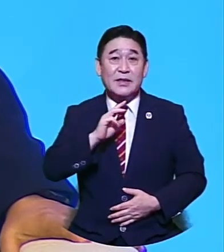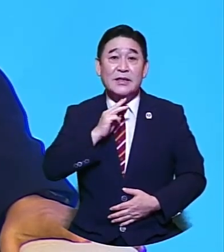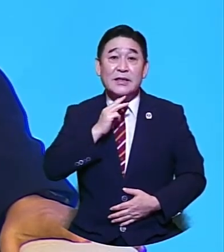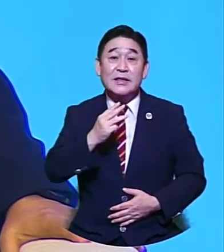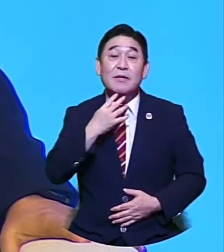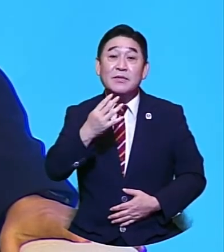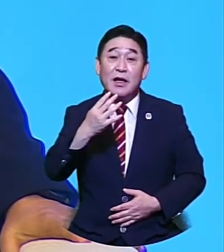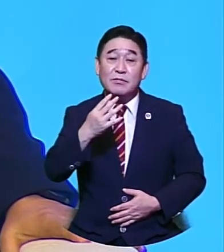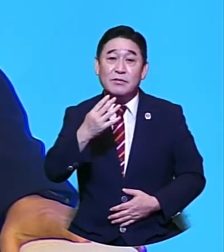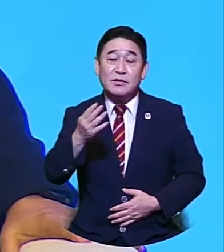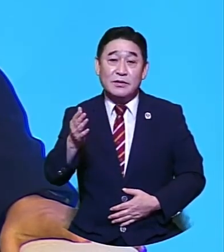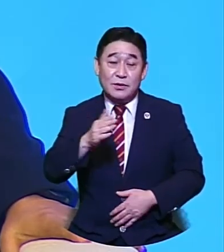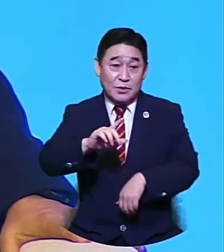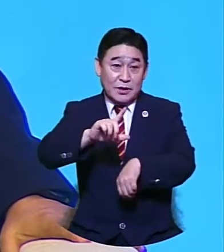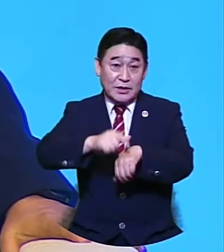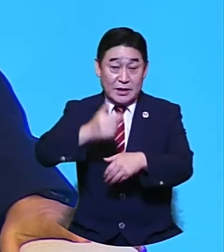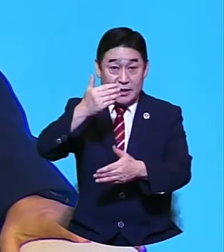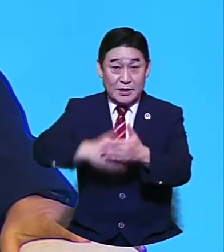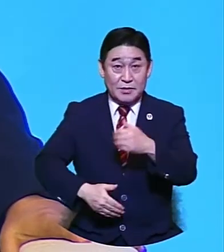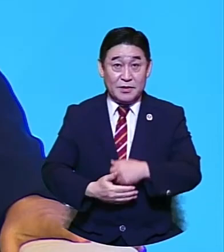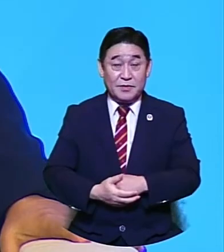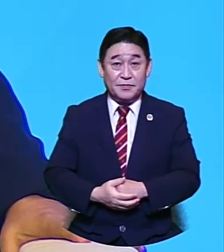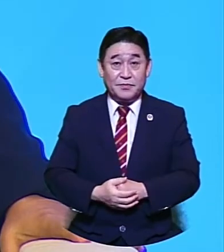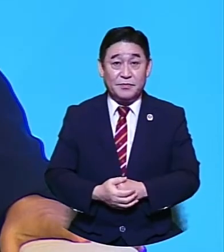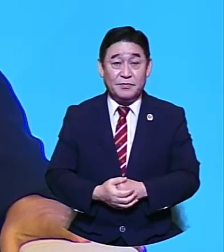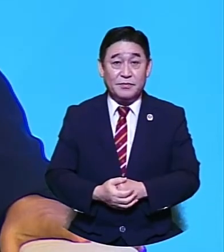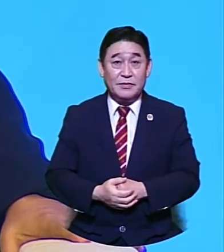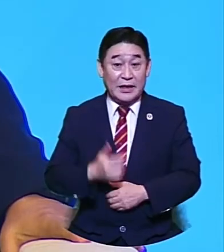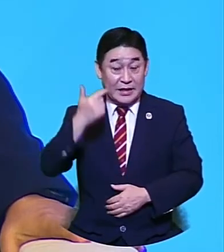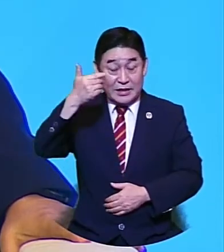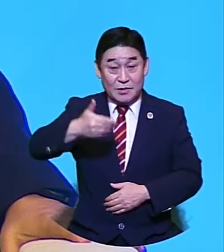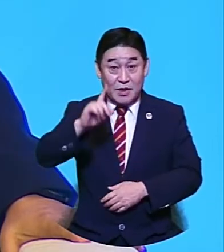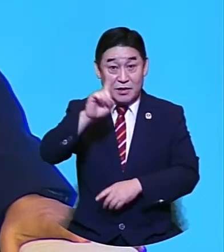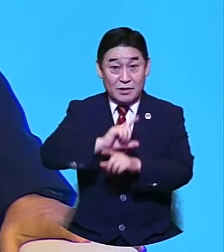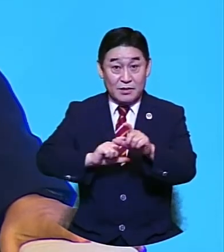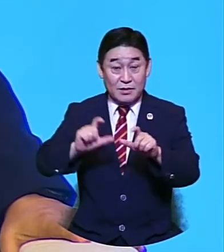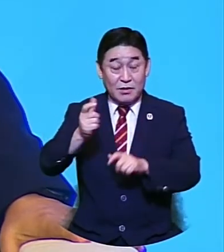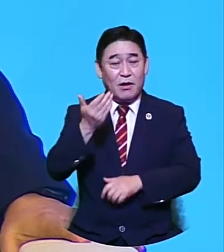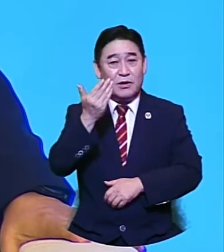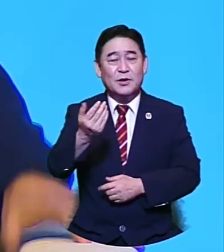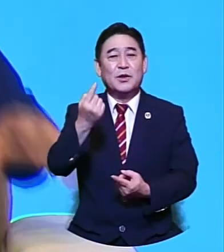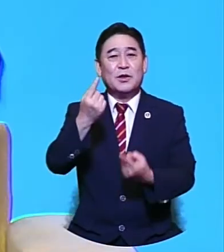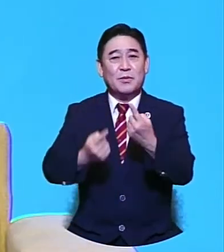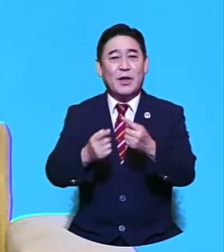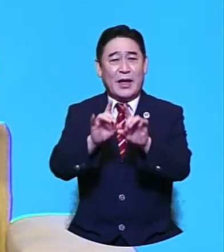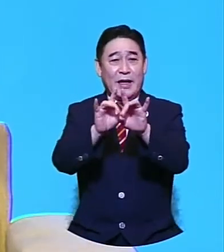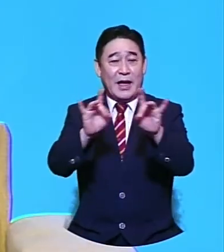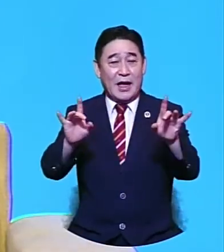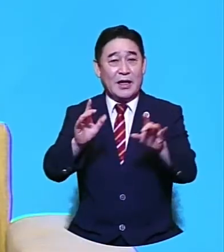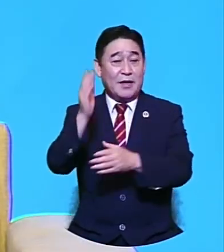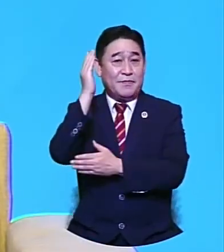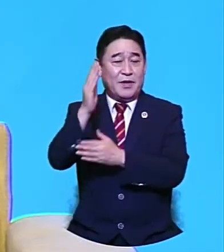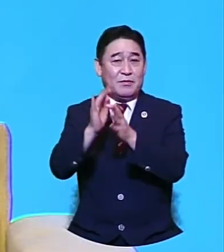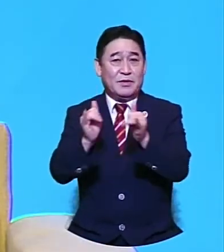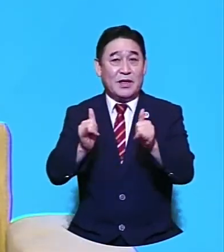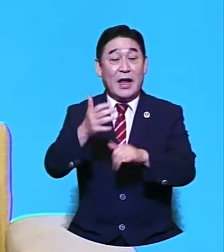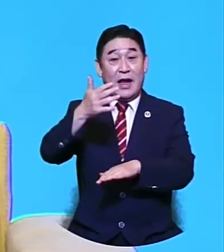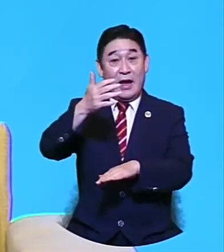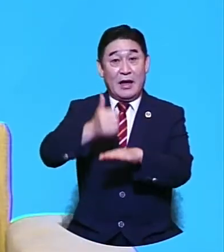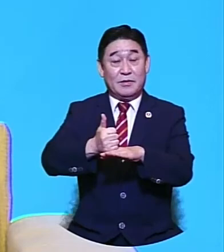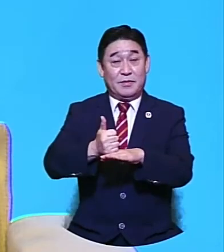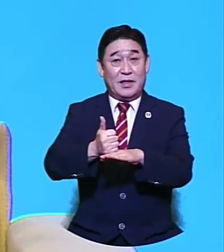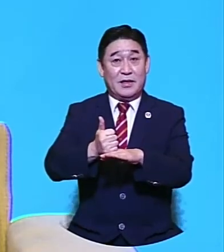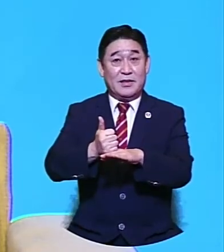go. So instead of running one more round, I'm going to ask each speaker to wrap up, to sum